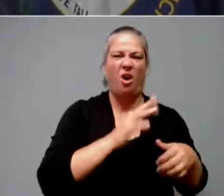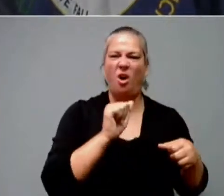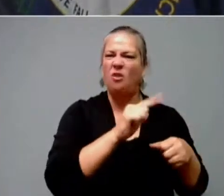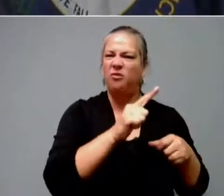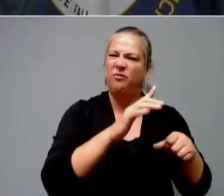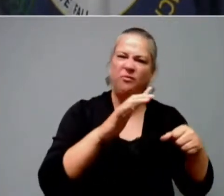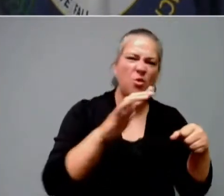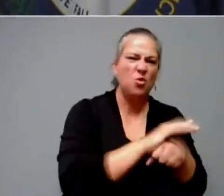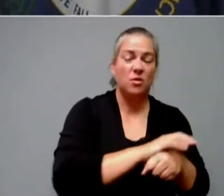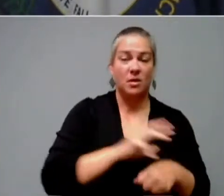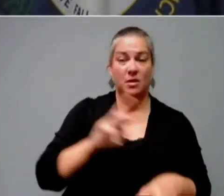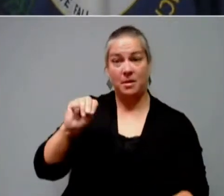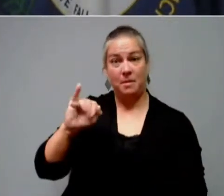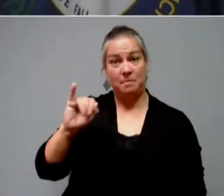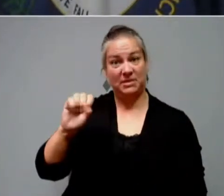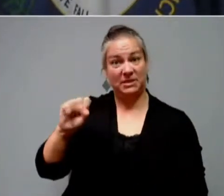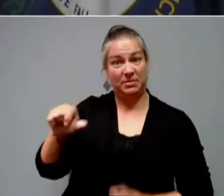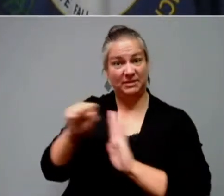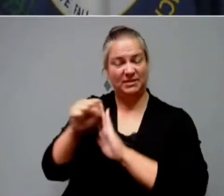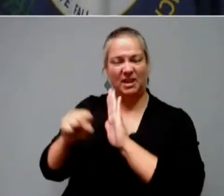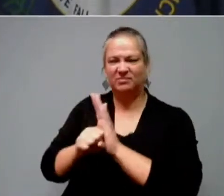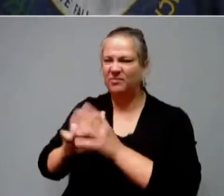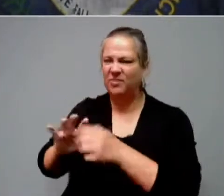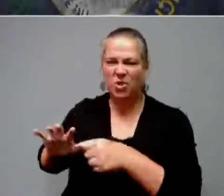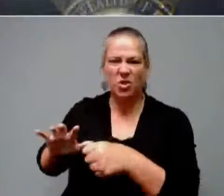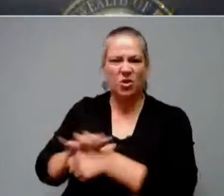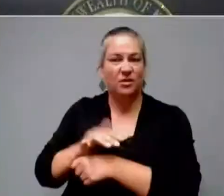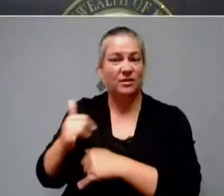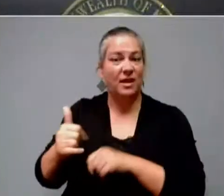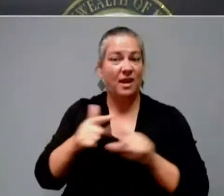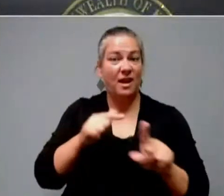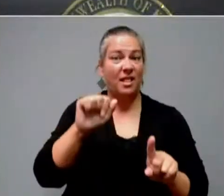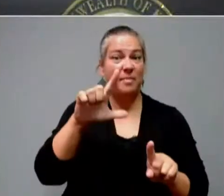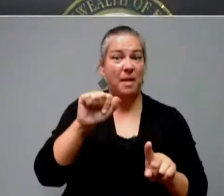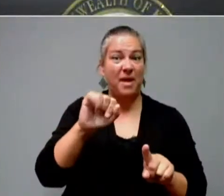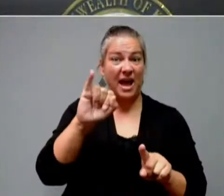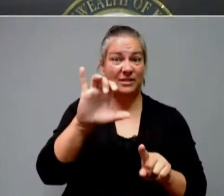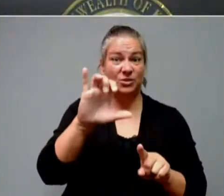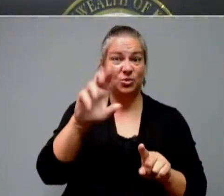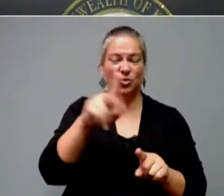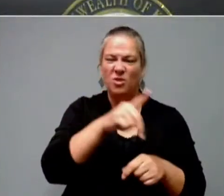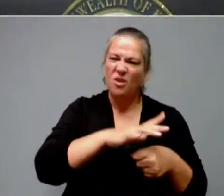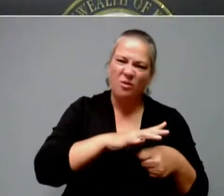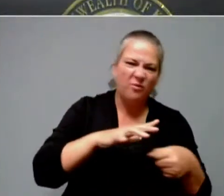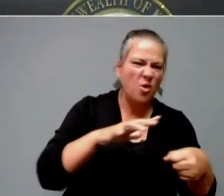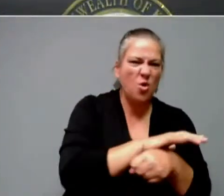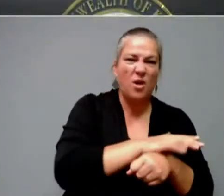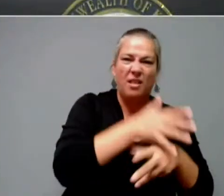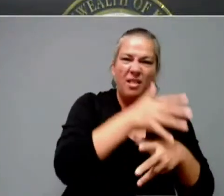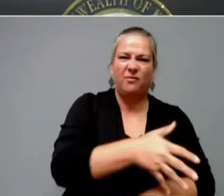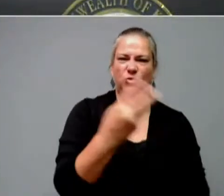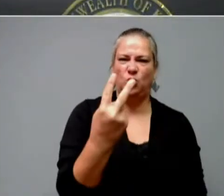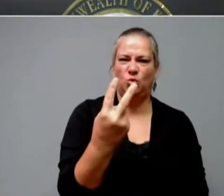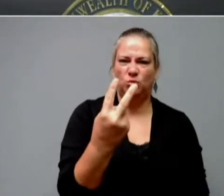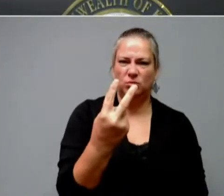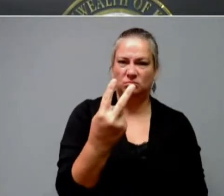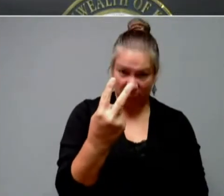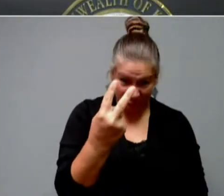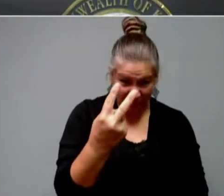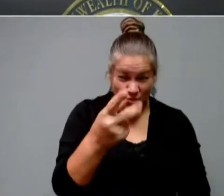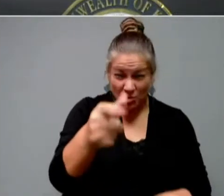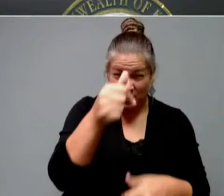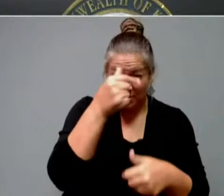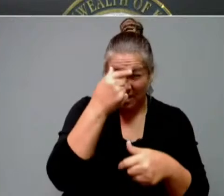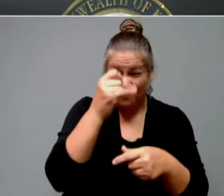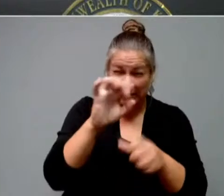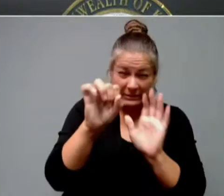has now hit Alabama with only 2 ICU beds left. Remember, this is statewide, and